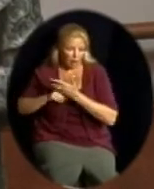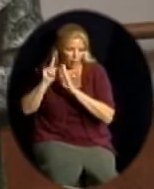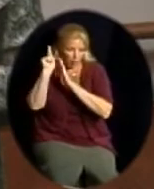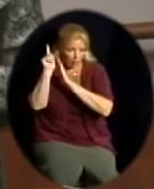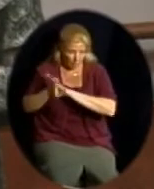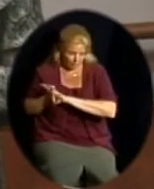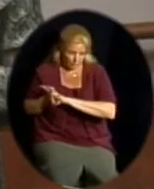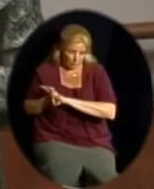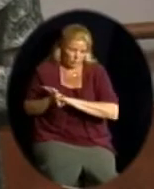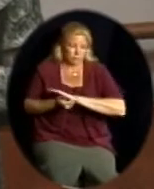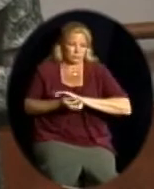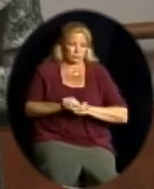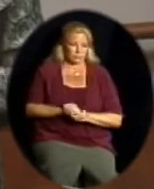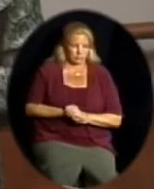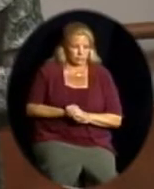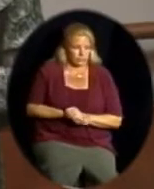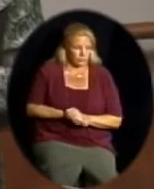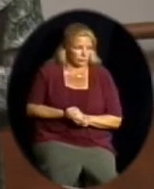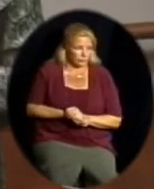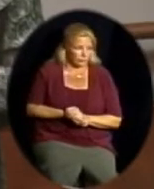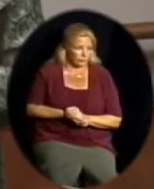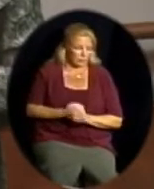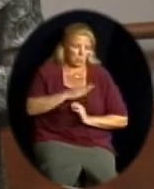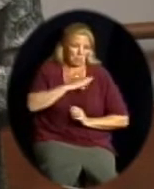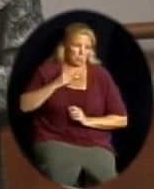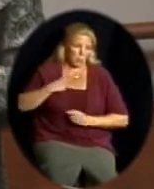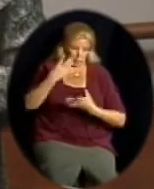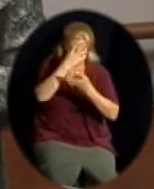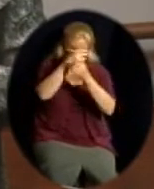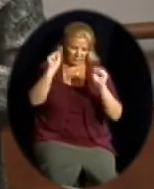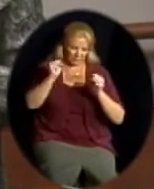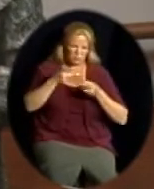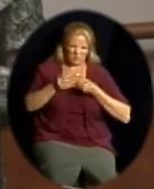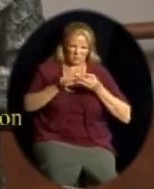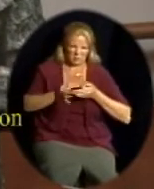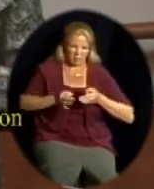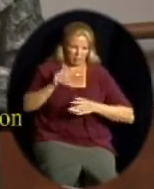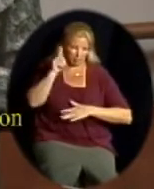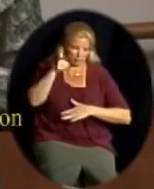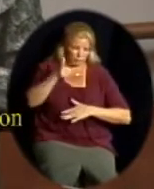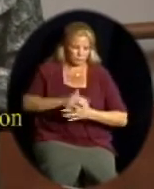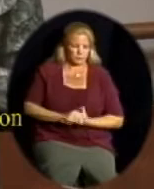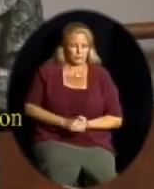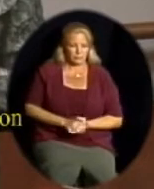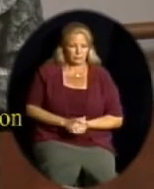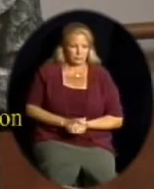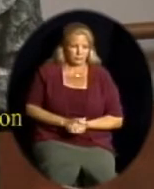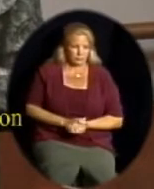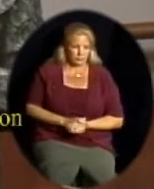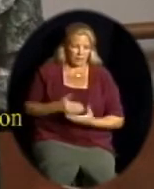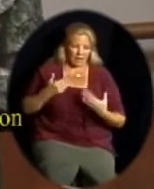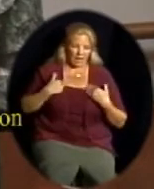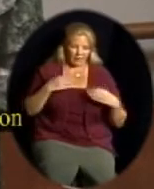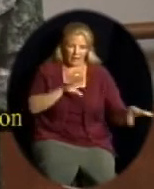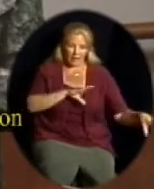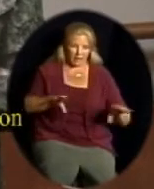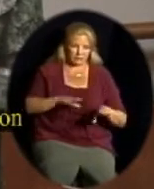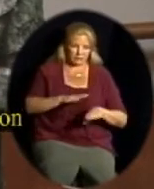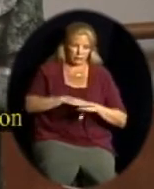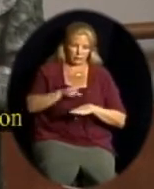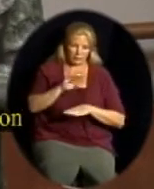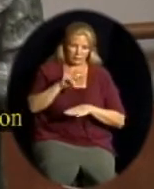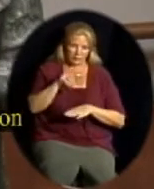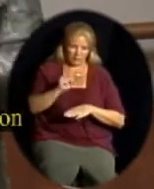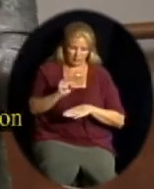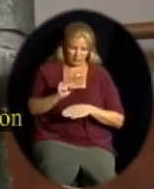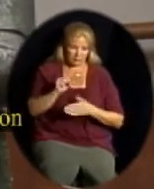board meeting, and the board president can describe that later. Following that, we have action on bids, contracts, and agreements, a